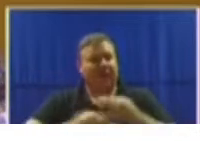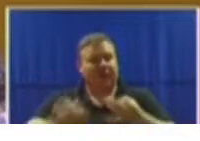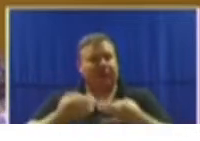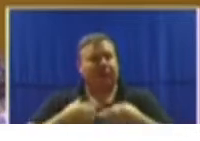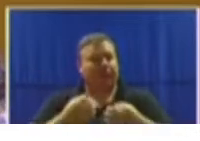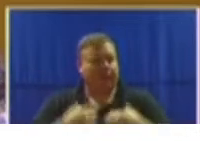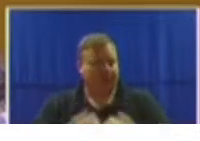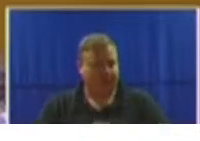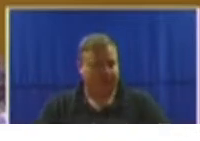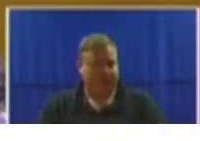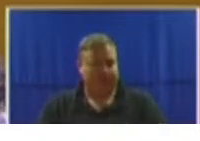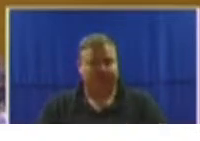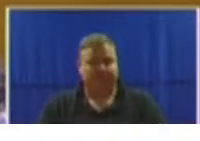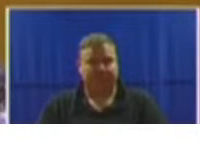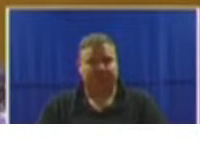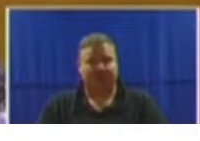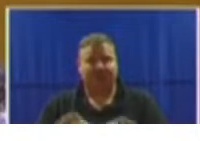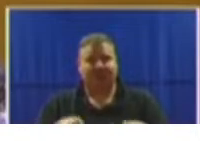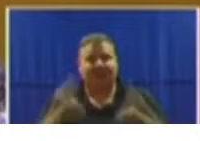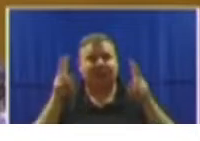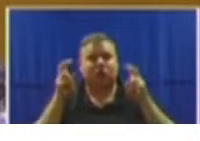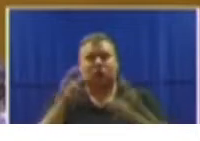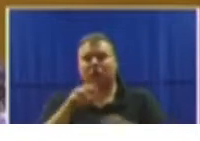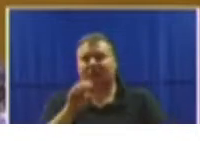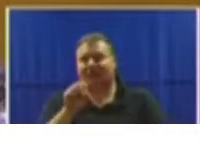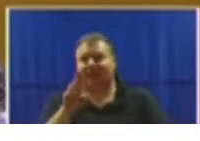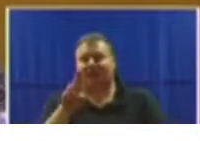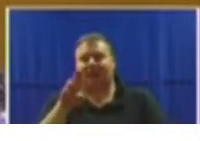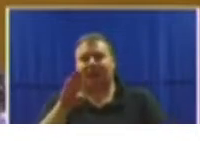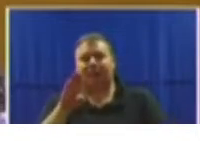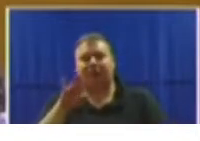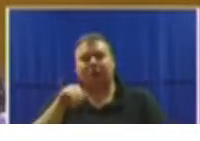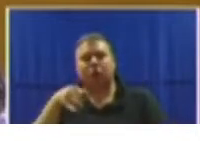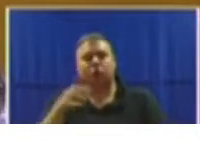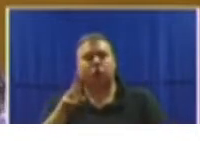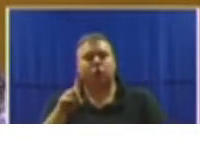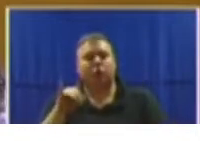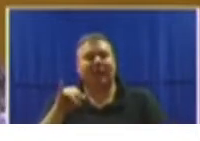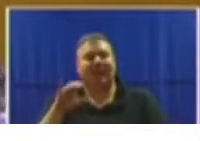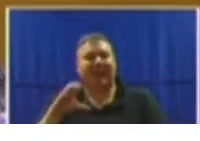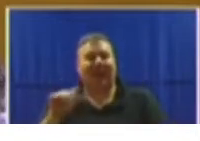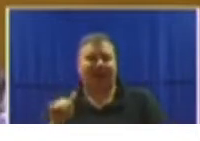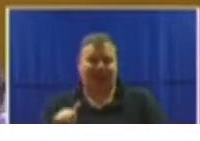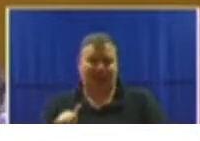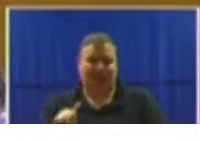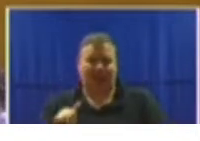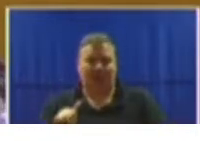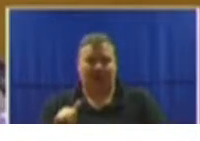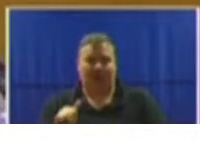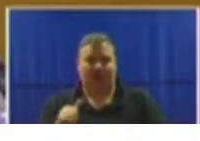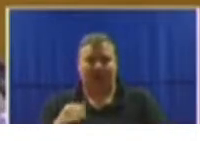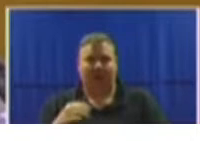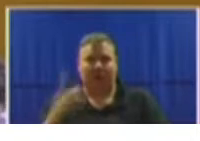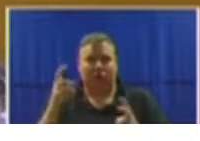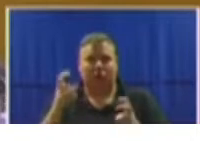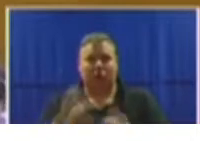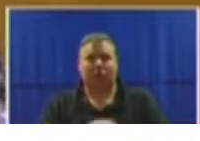is not a sub judice matter. Now, honorable members, if I